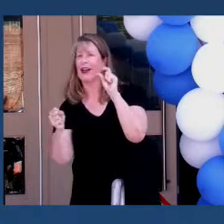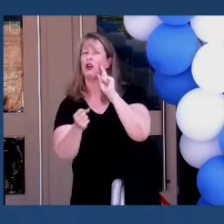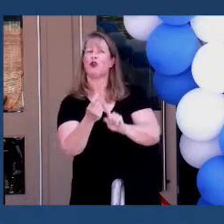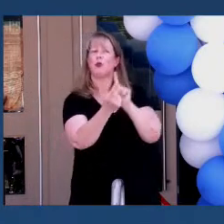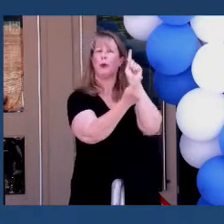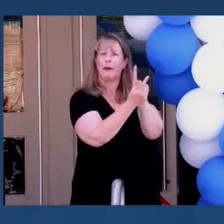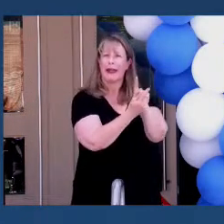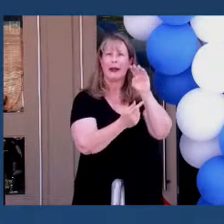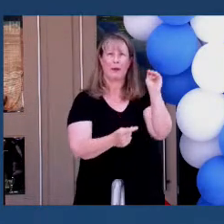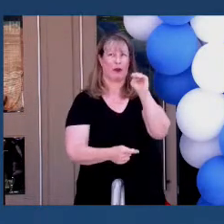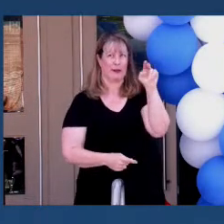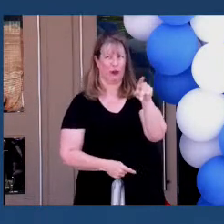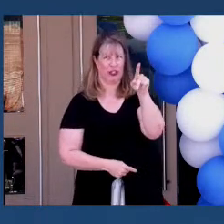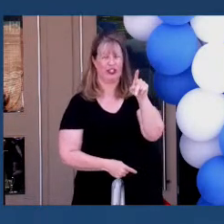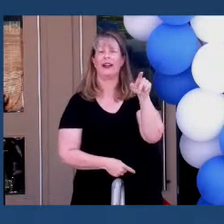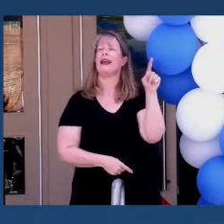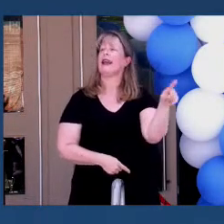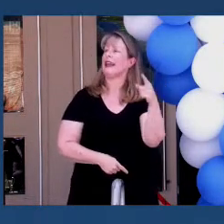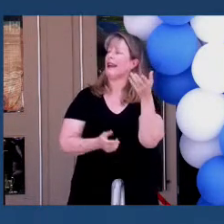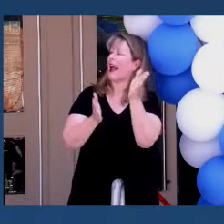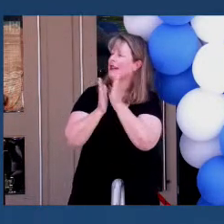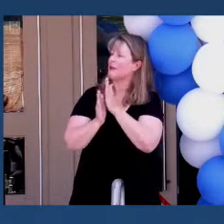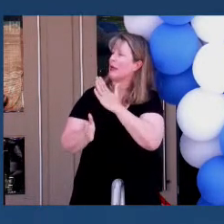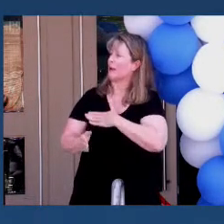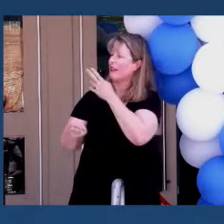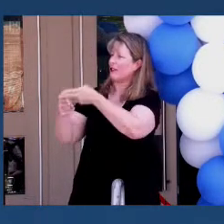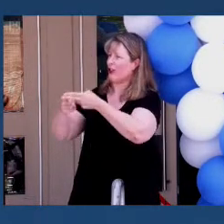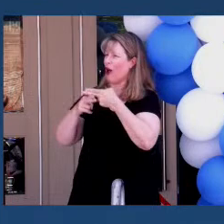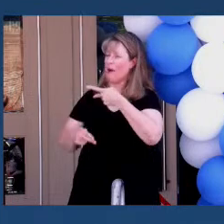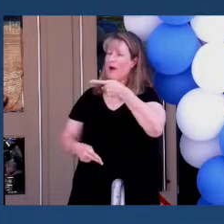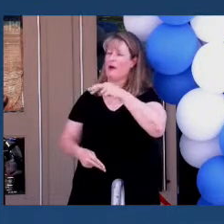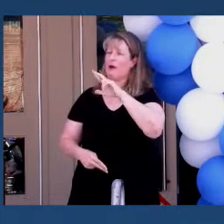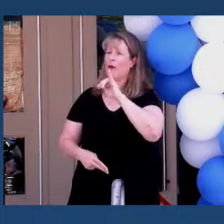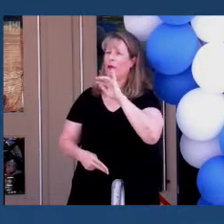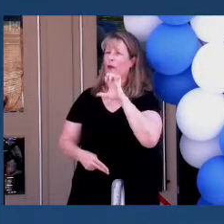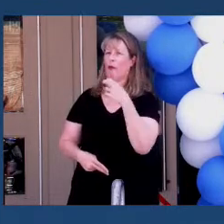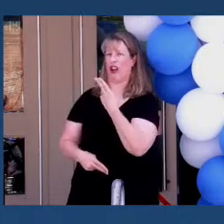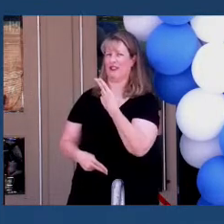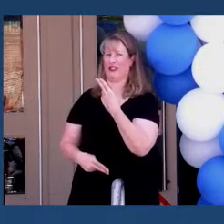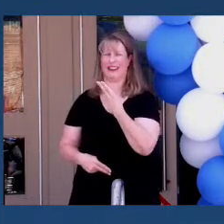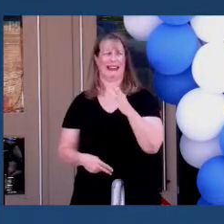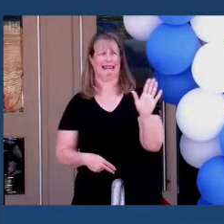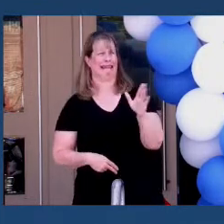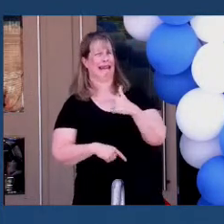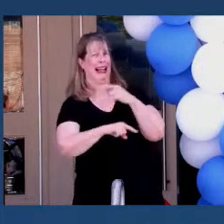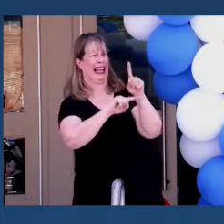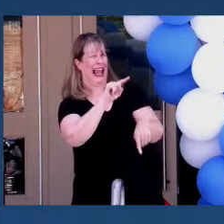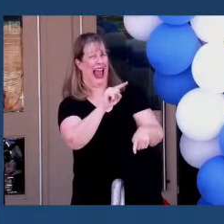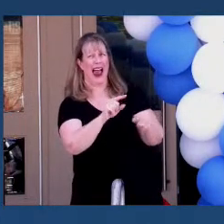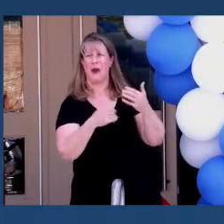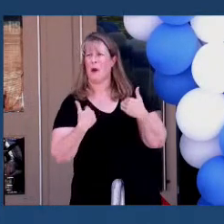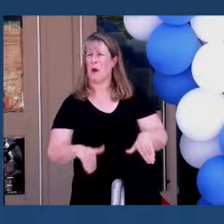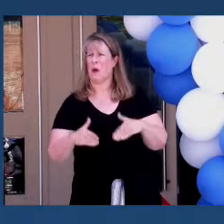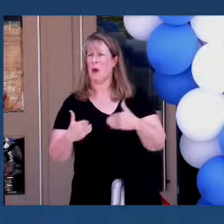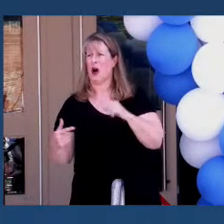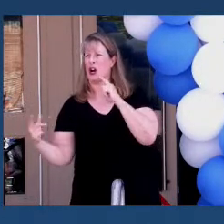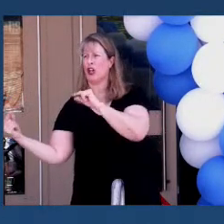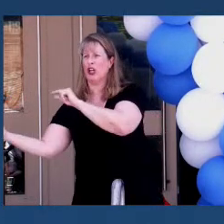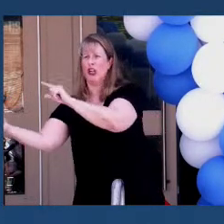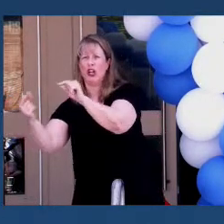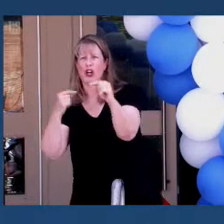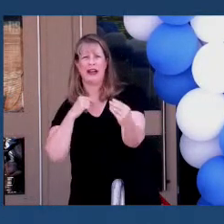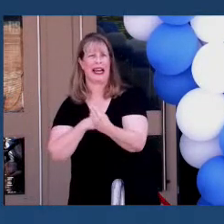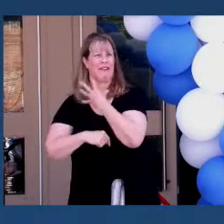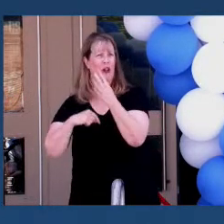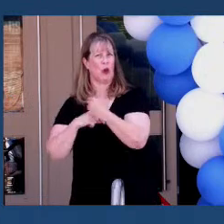asked me to call him Pritch, which I never did. I had too much respect for him, what I had heard about him and the influence